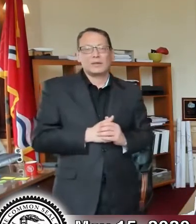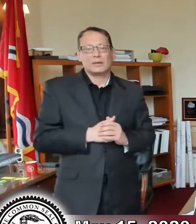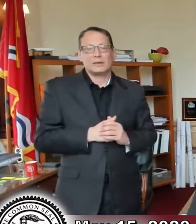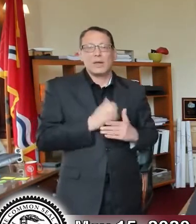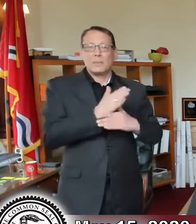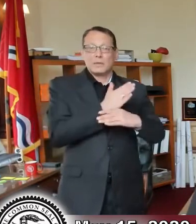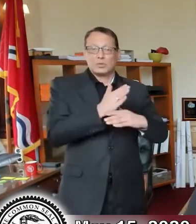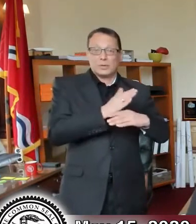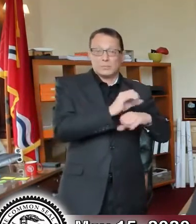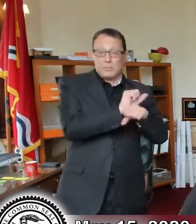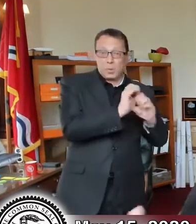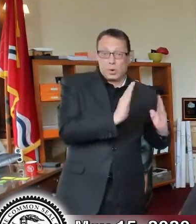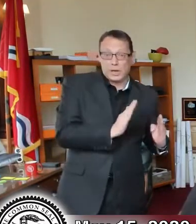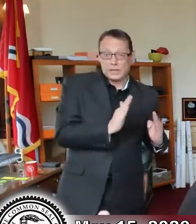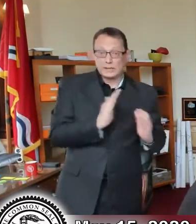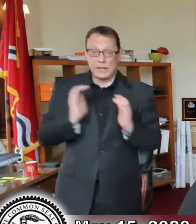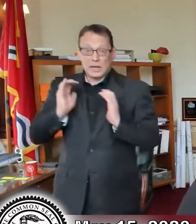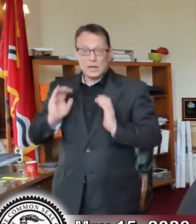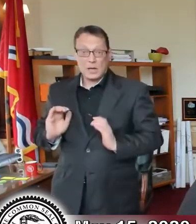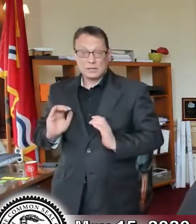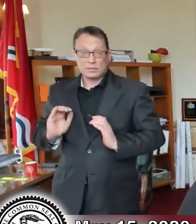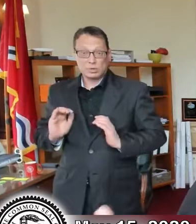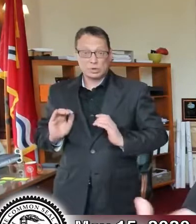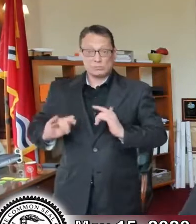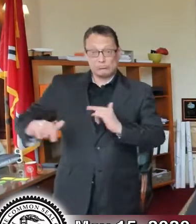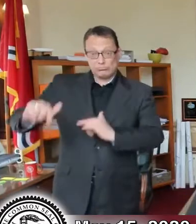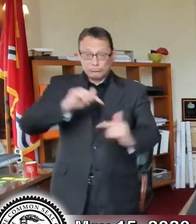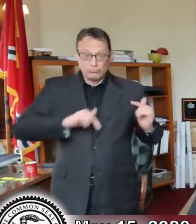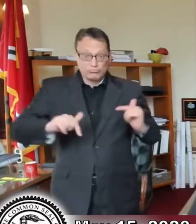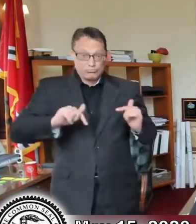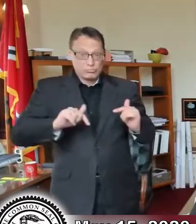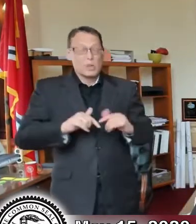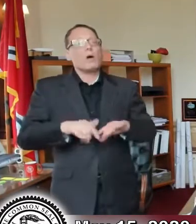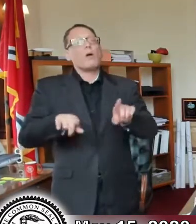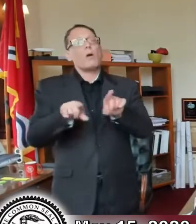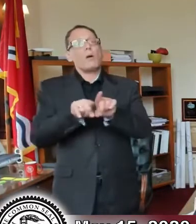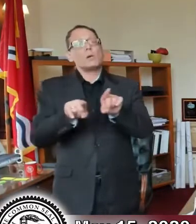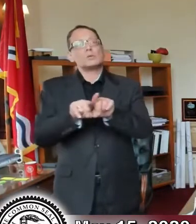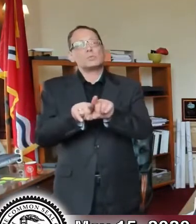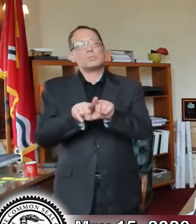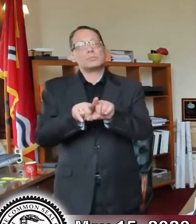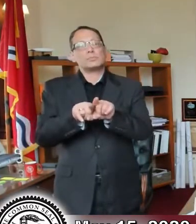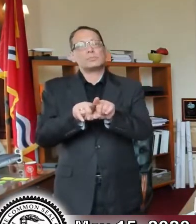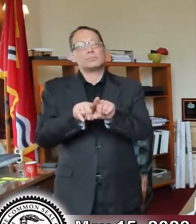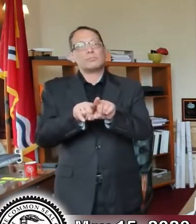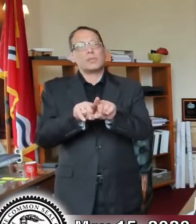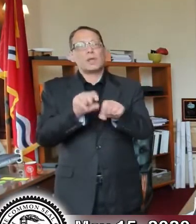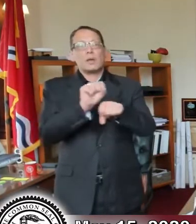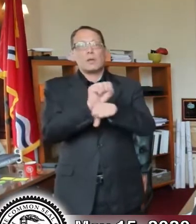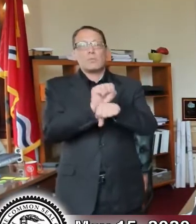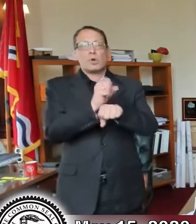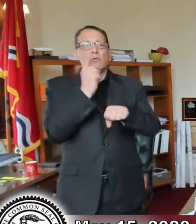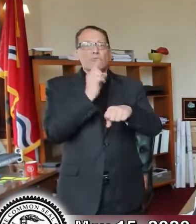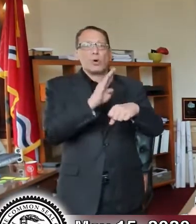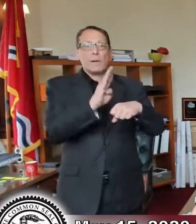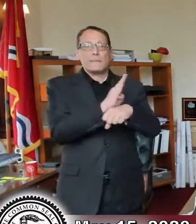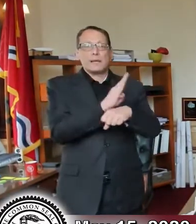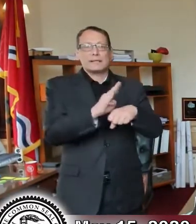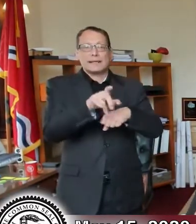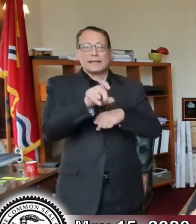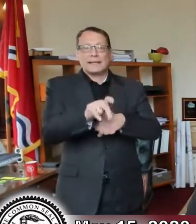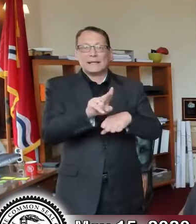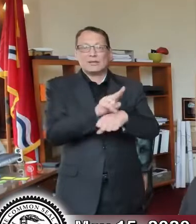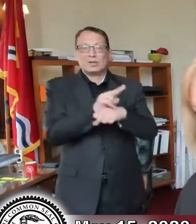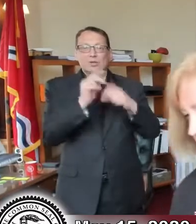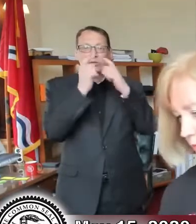between employees and customers and customers and customers. They're predicated on the employee of the business wearing a face mask,